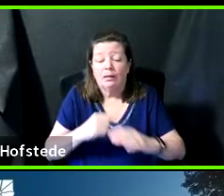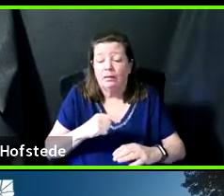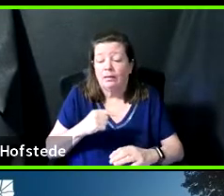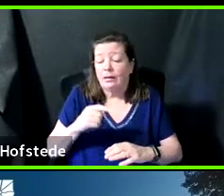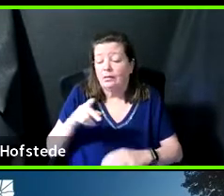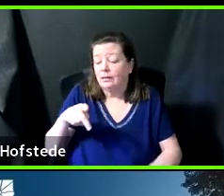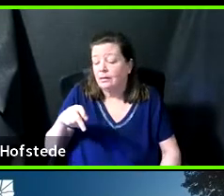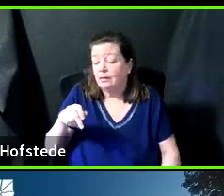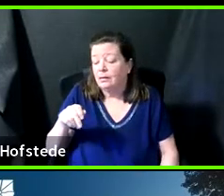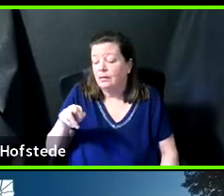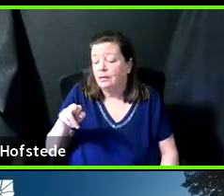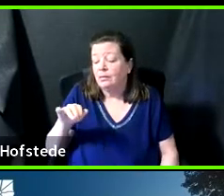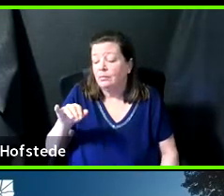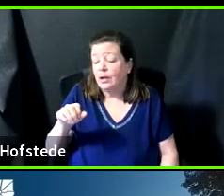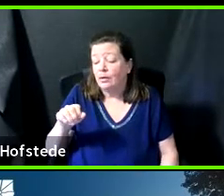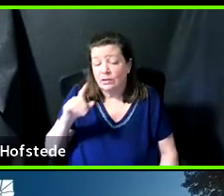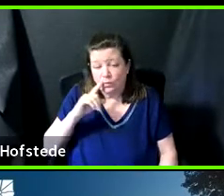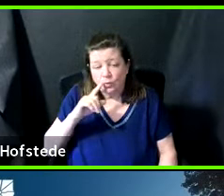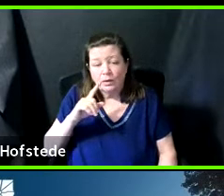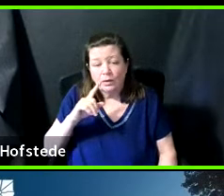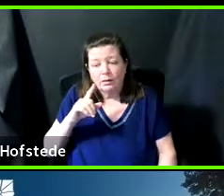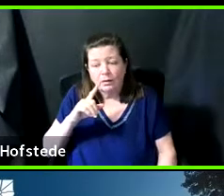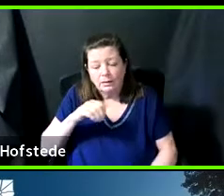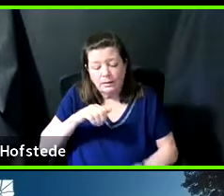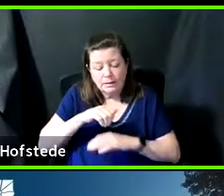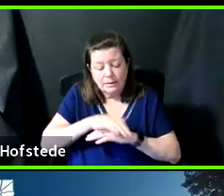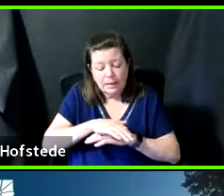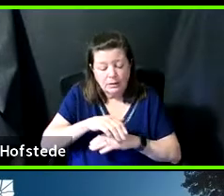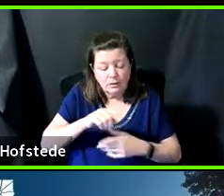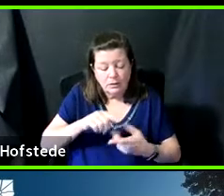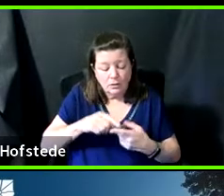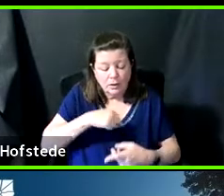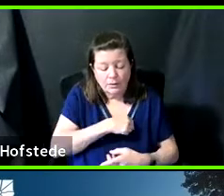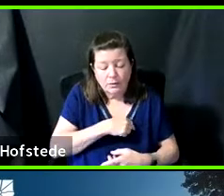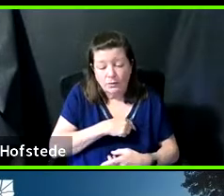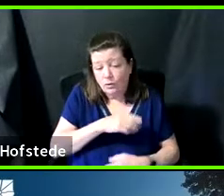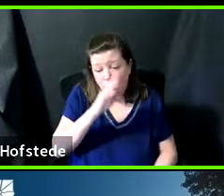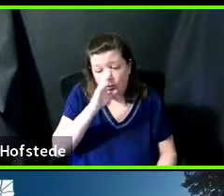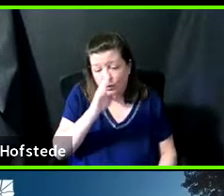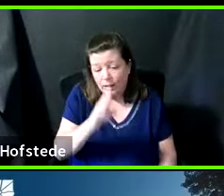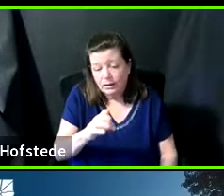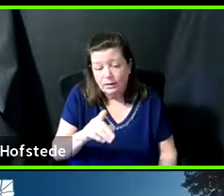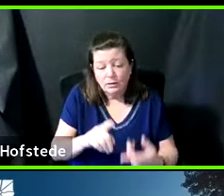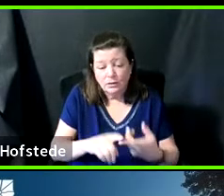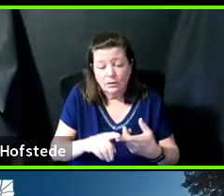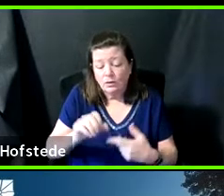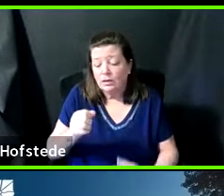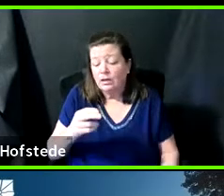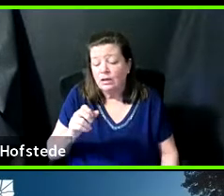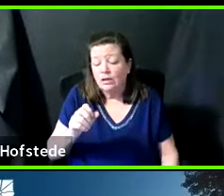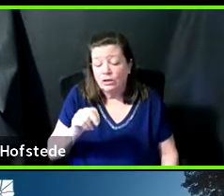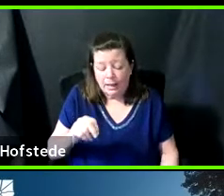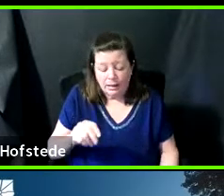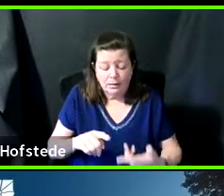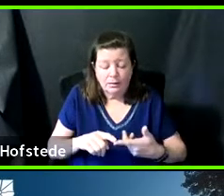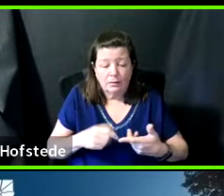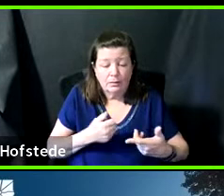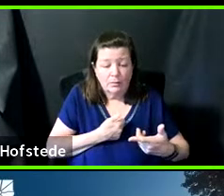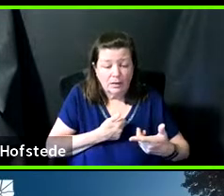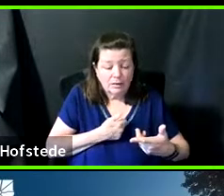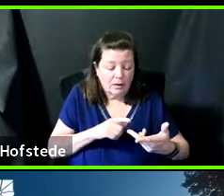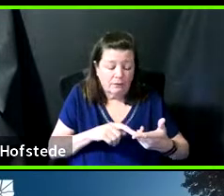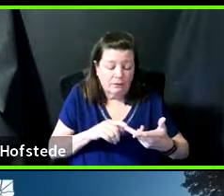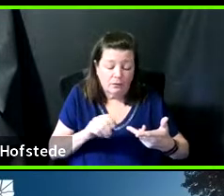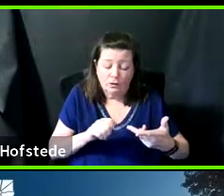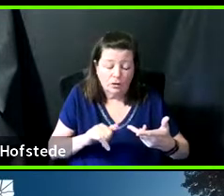who that'll get to us as well. Or you can send an email directly to Shannon or myself or Jay, whichever is easiest for